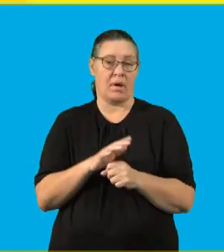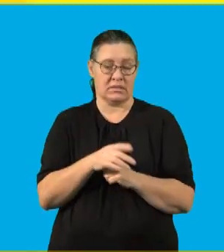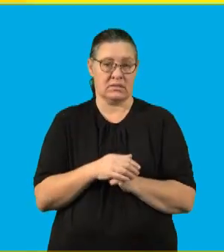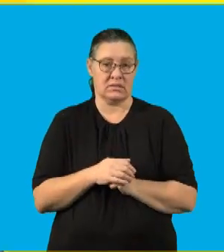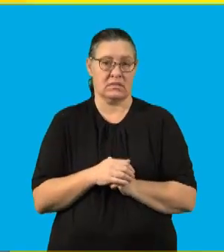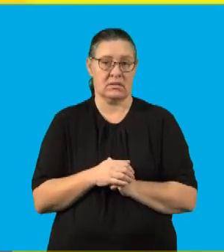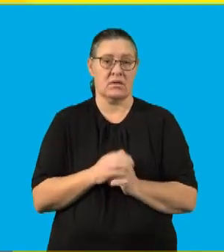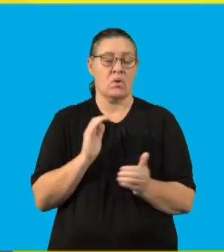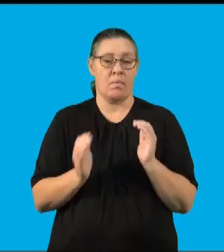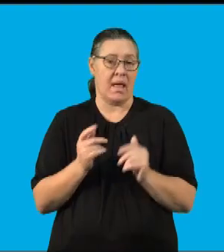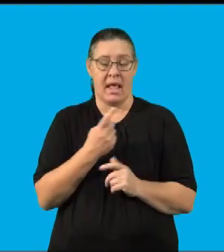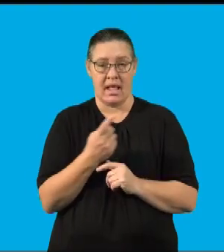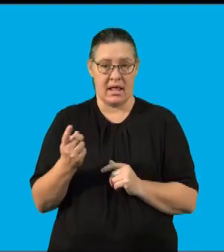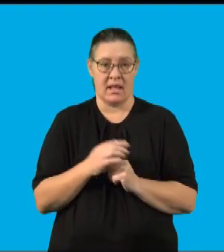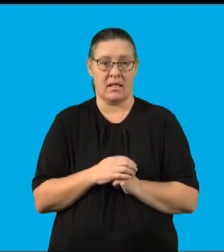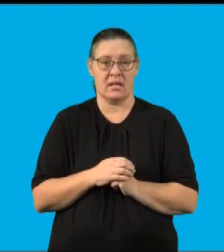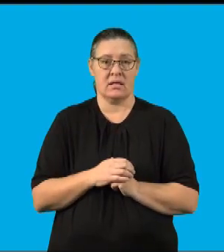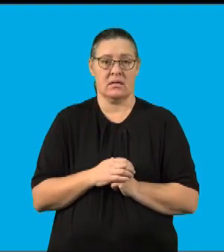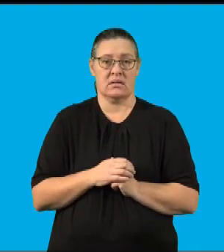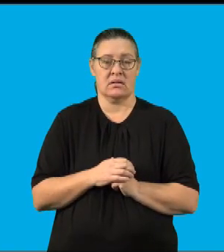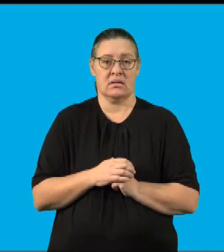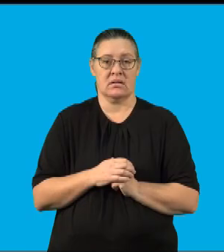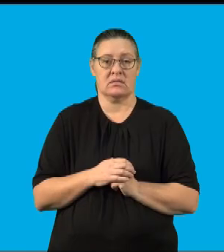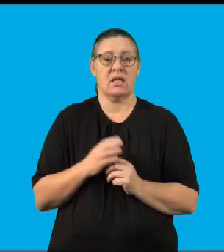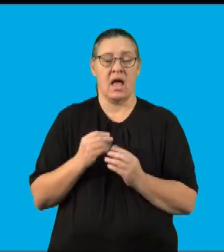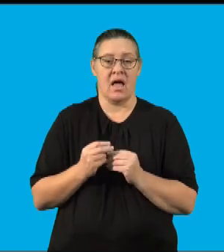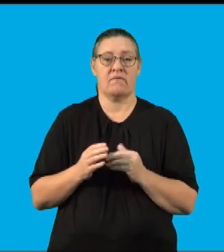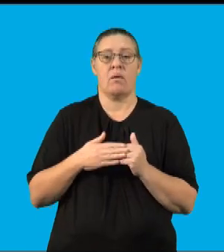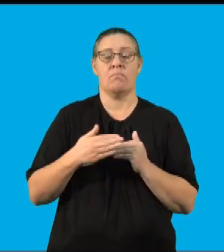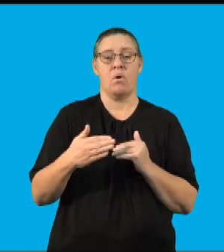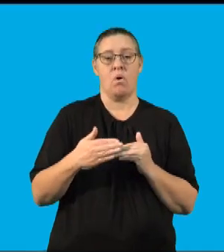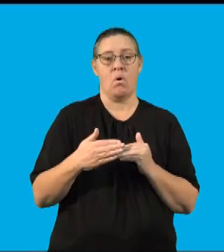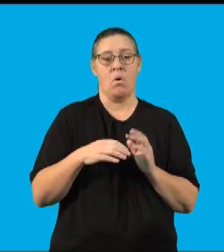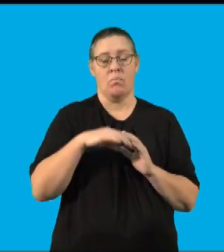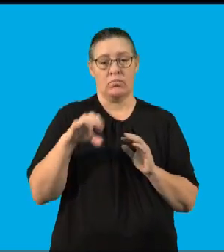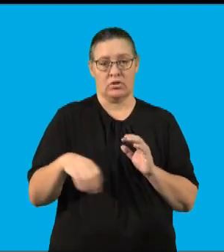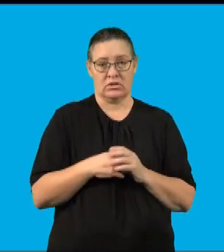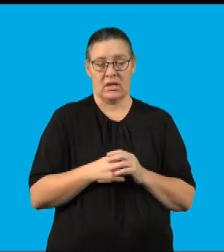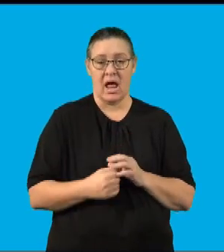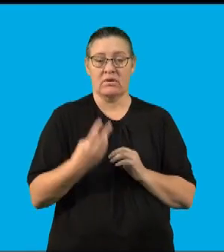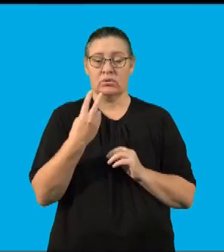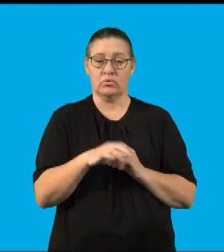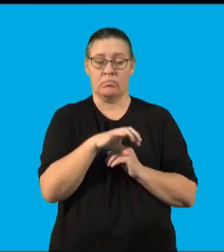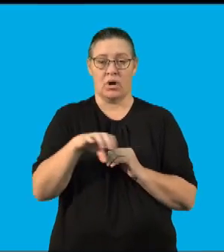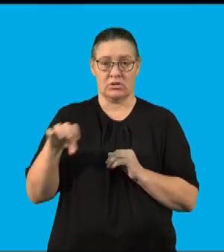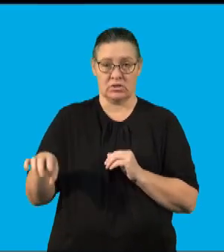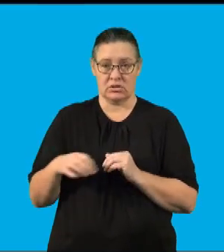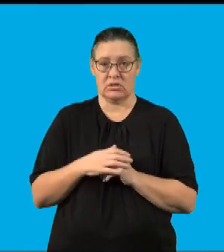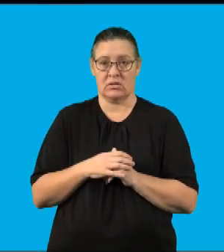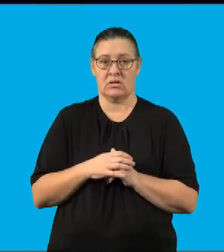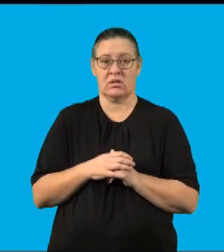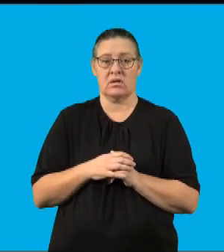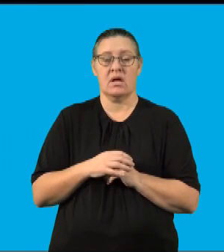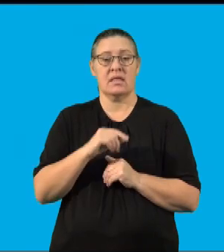more compact, when you're comparing all of them, would be the one that is more branched. So the one that has 2 branches in